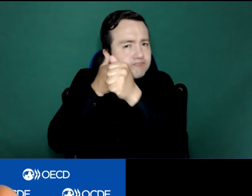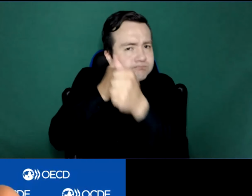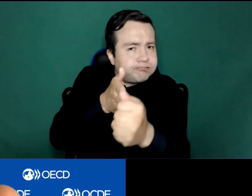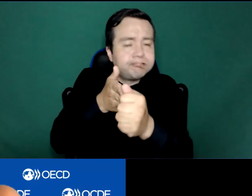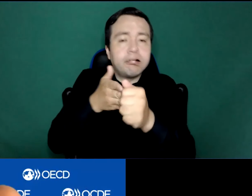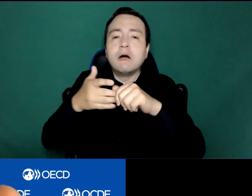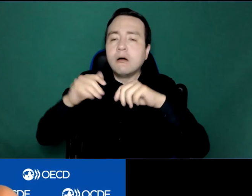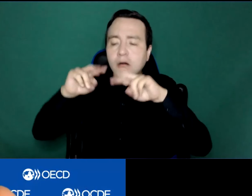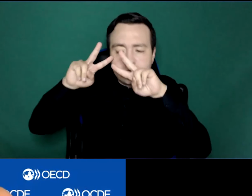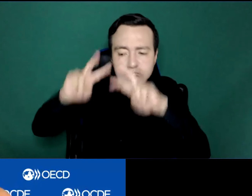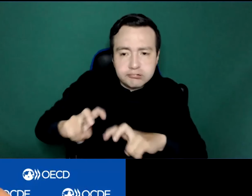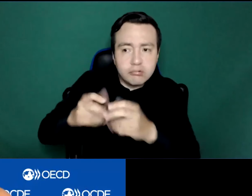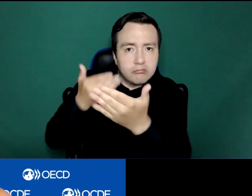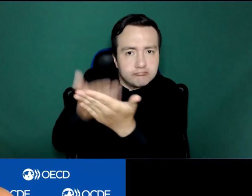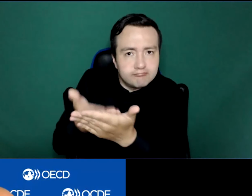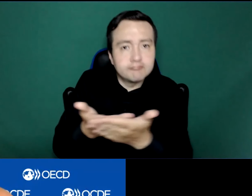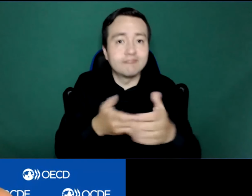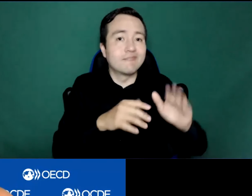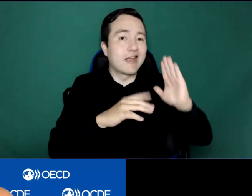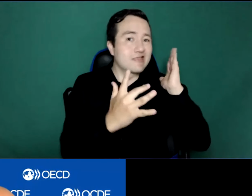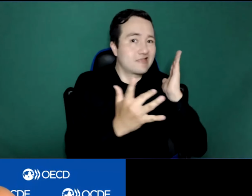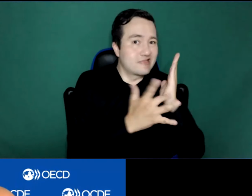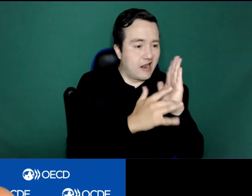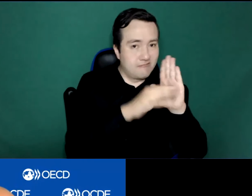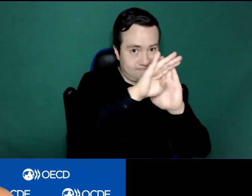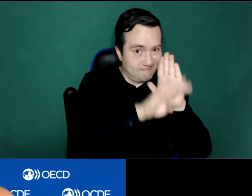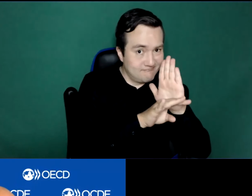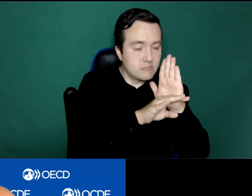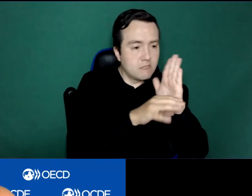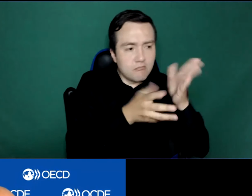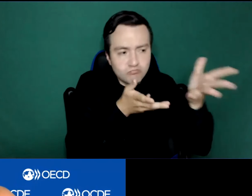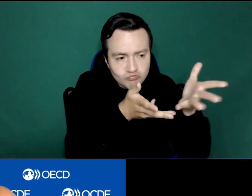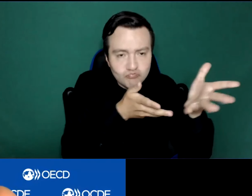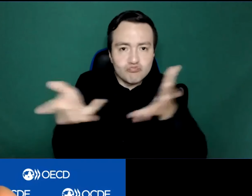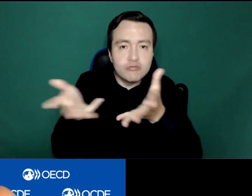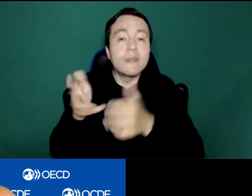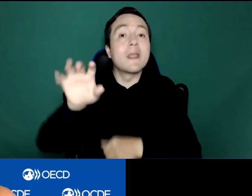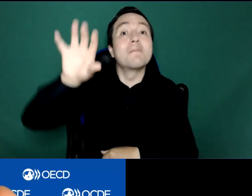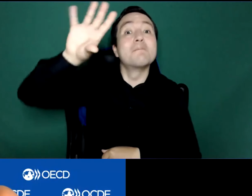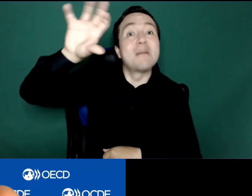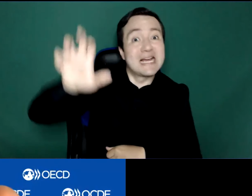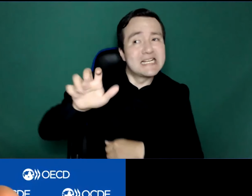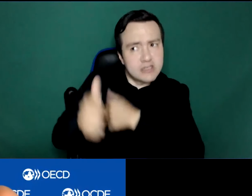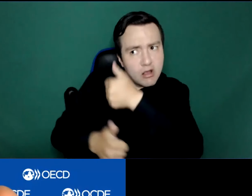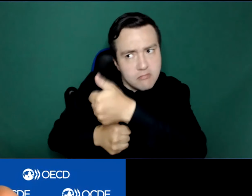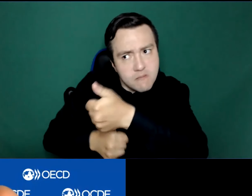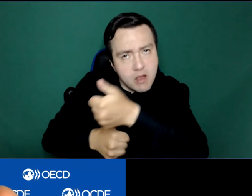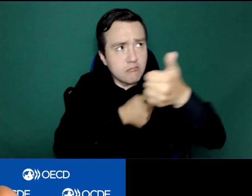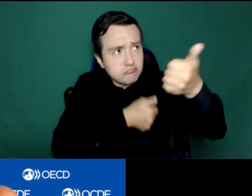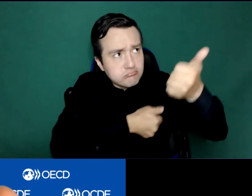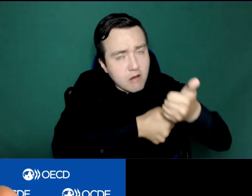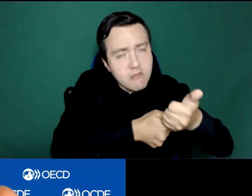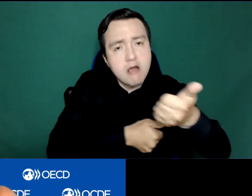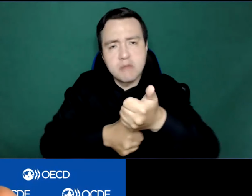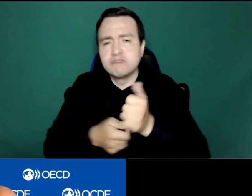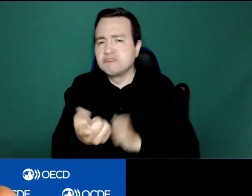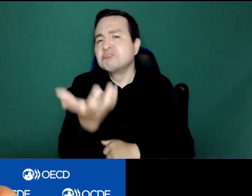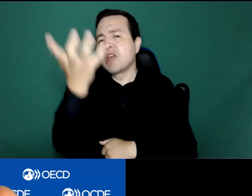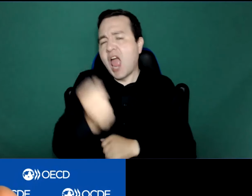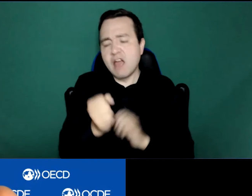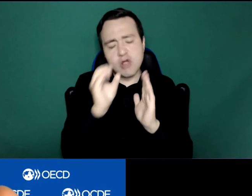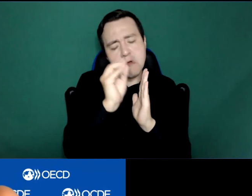academic journals, having received Paper of the Year Award for a study on the integration of health and social care, published by the American Journal of Public